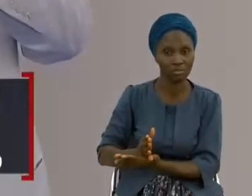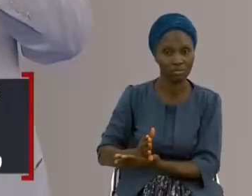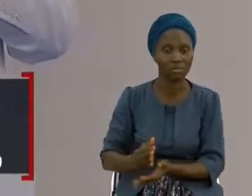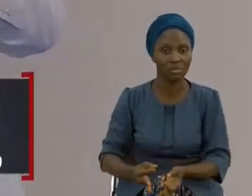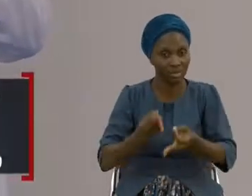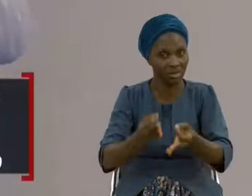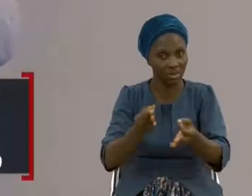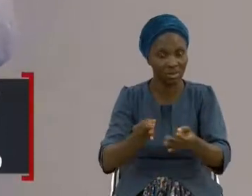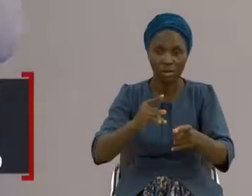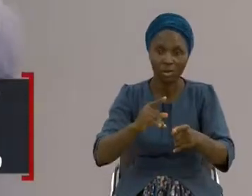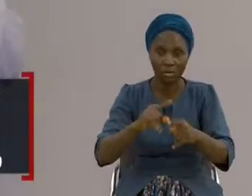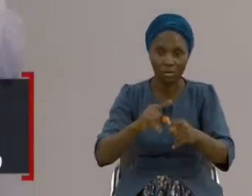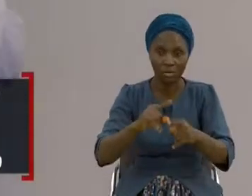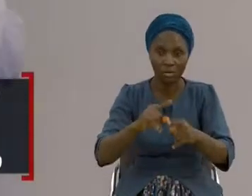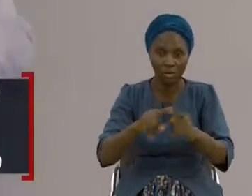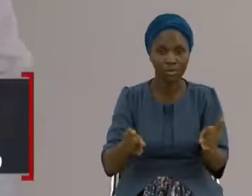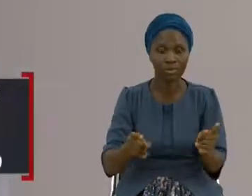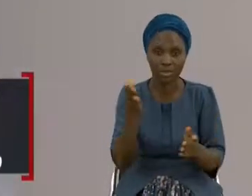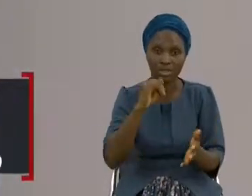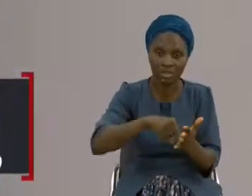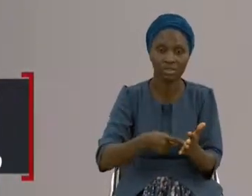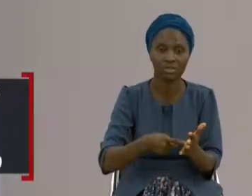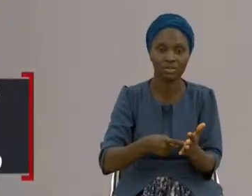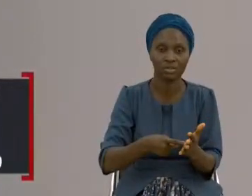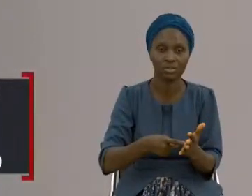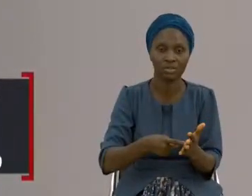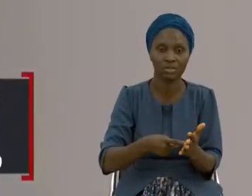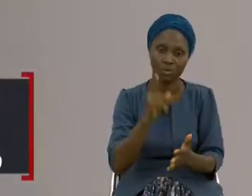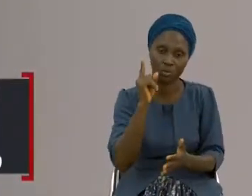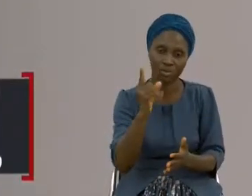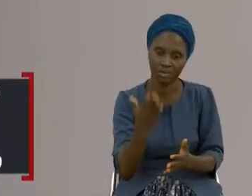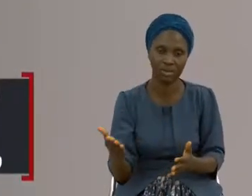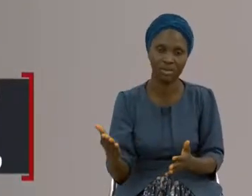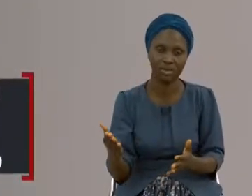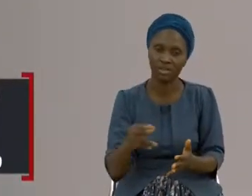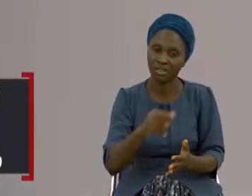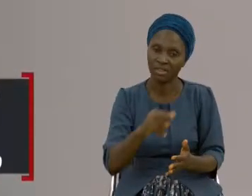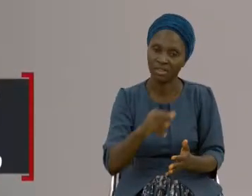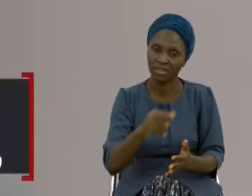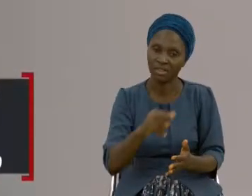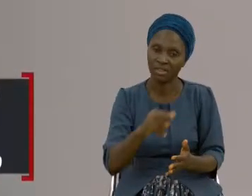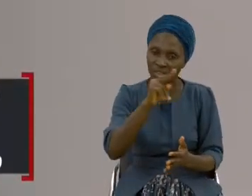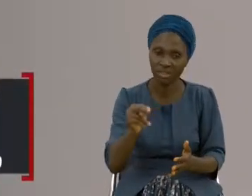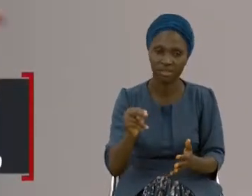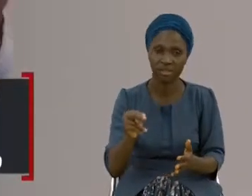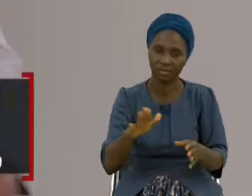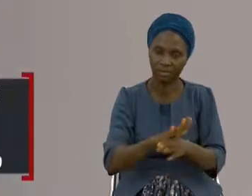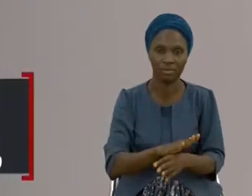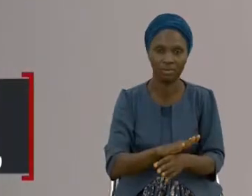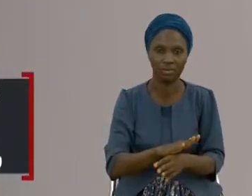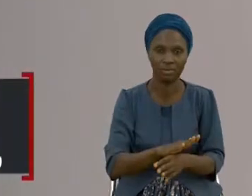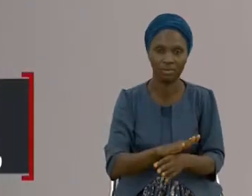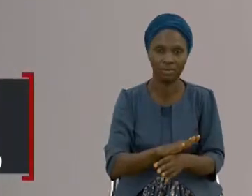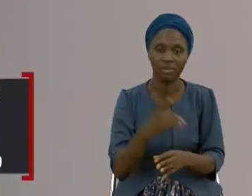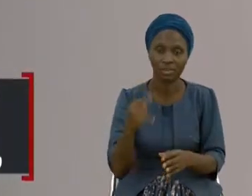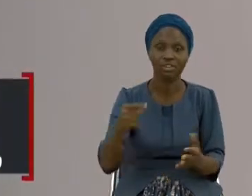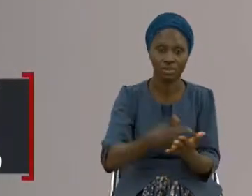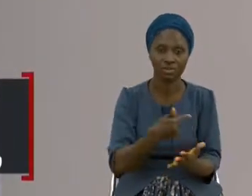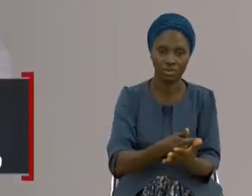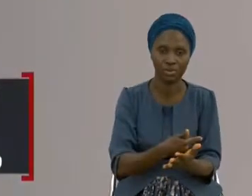one seen need for the gospel must force the